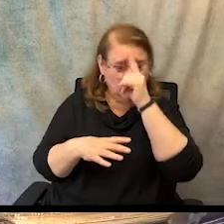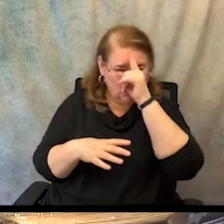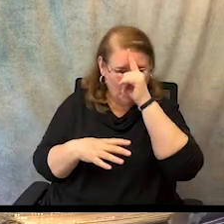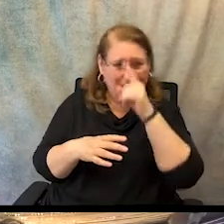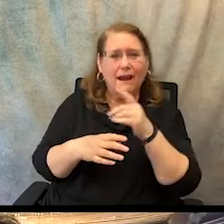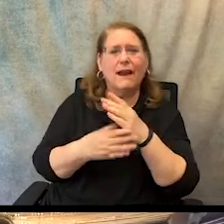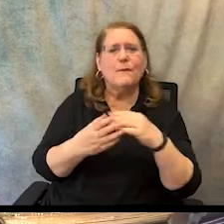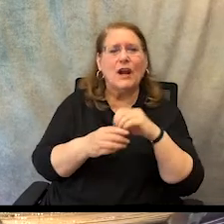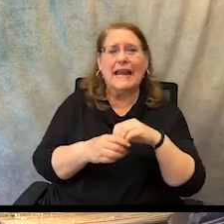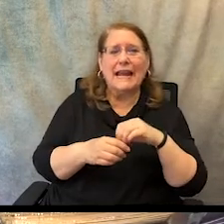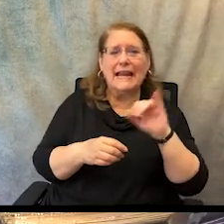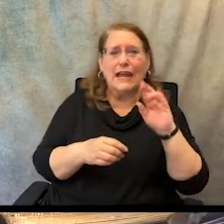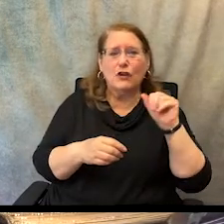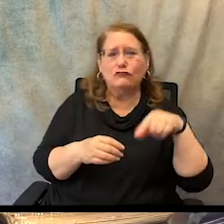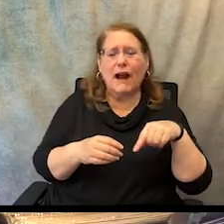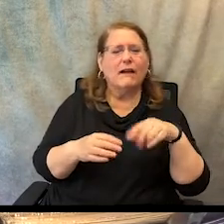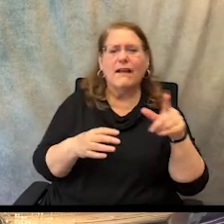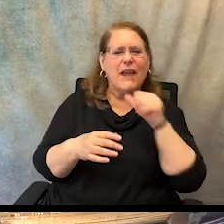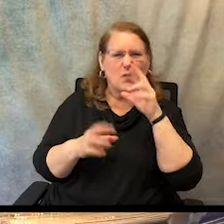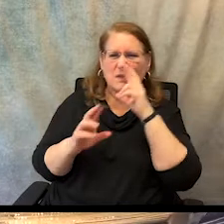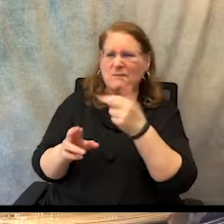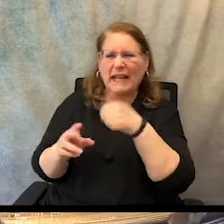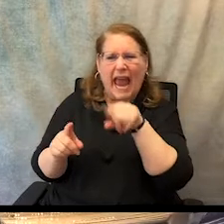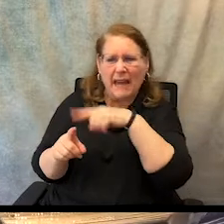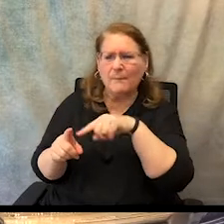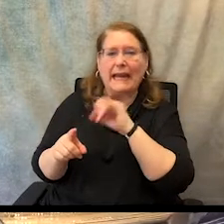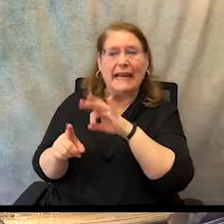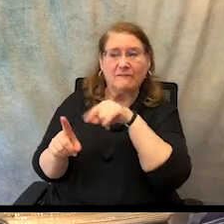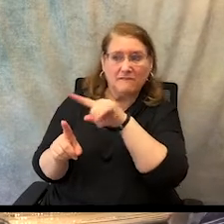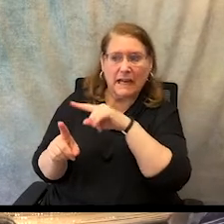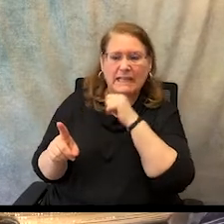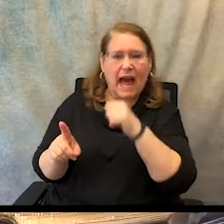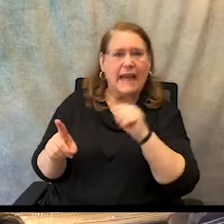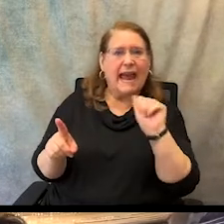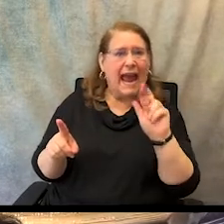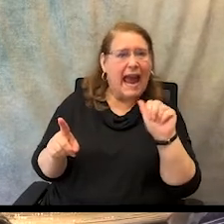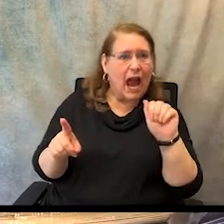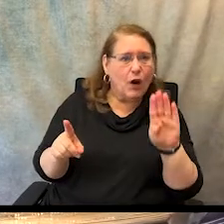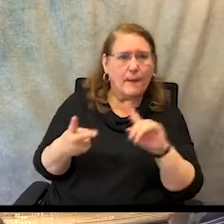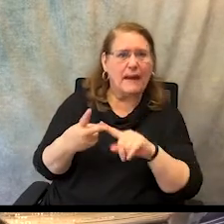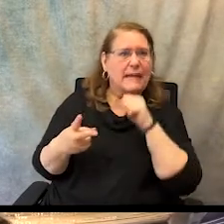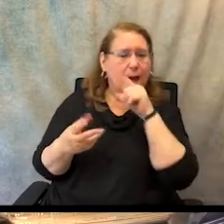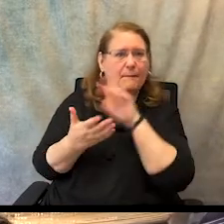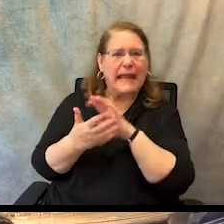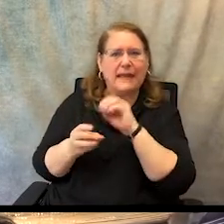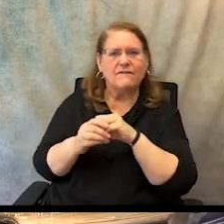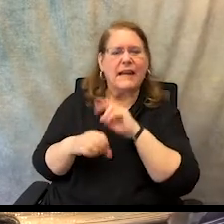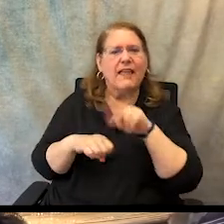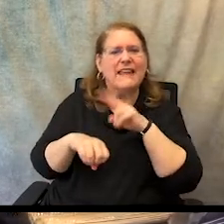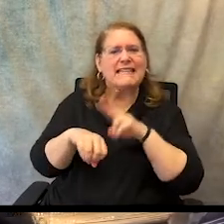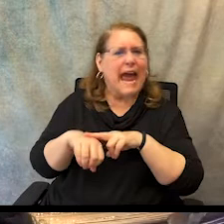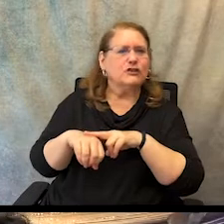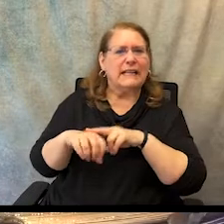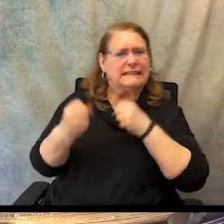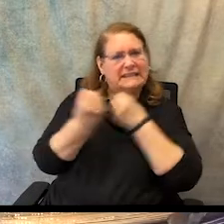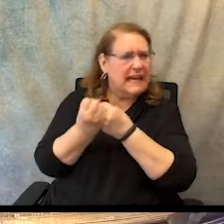Iraq, which they don't respect anybody else who is not Arab, who is not believing in this nationalistic ideology of